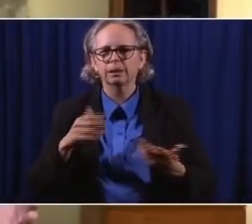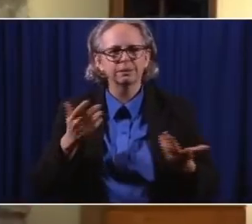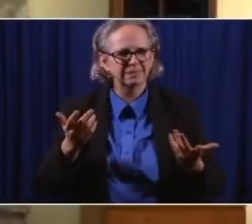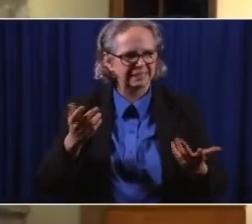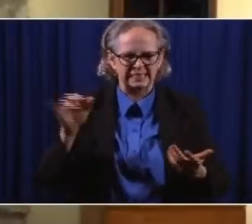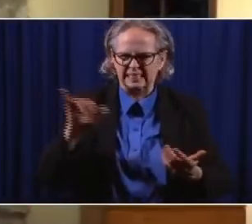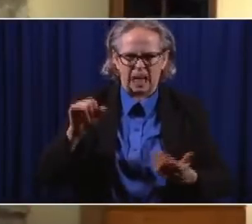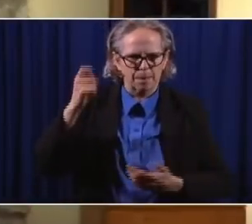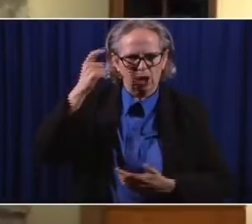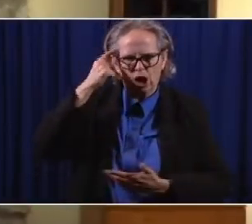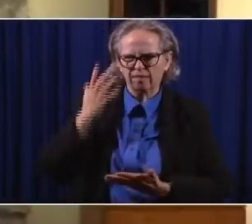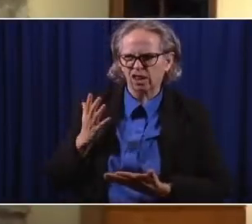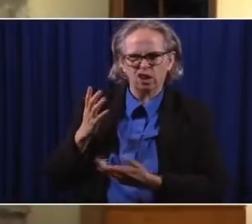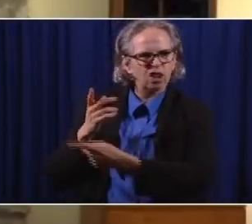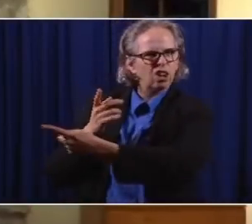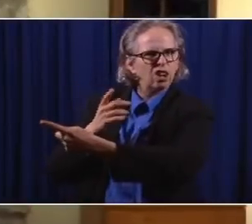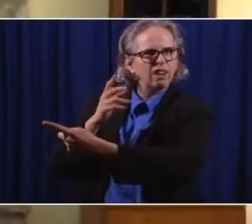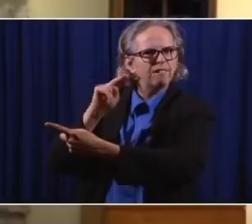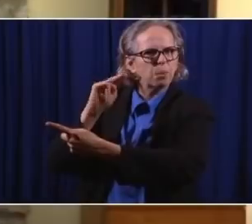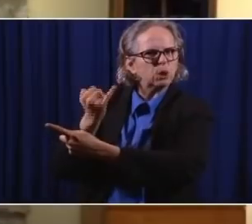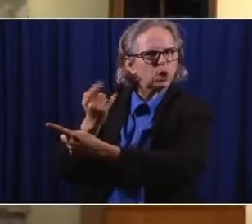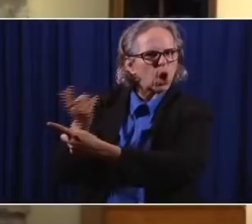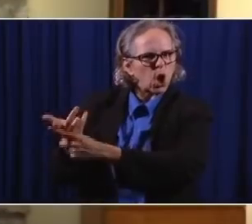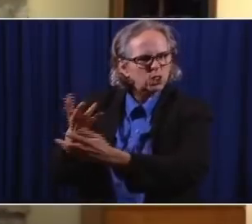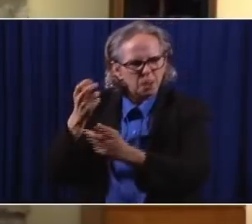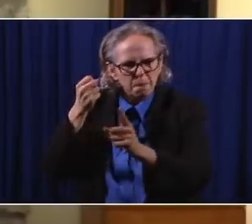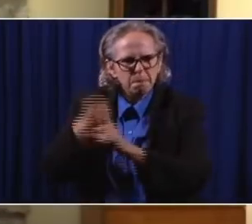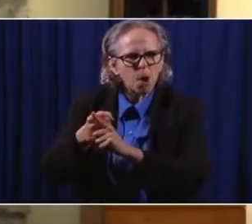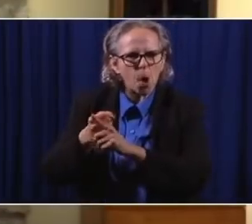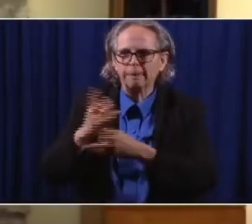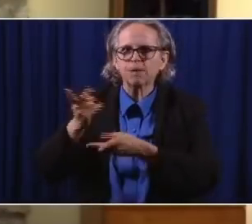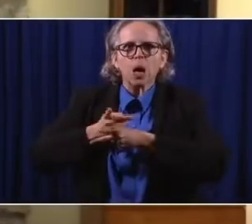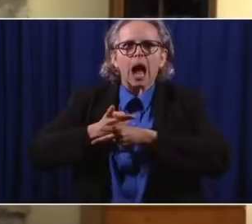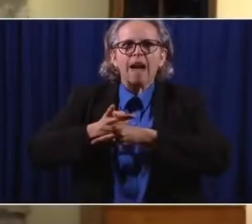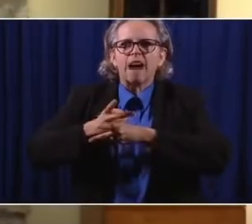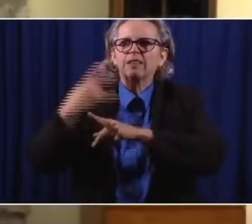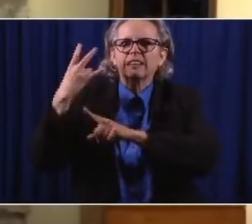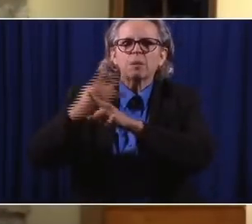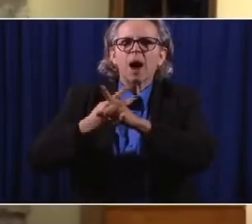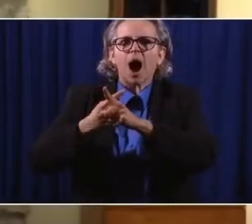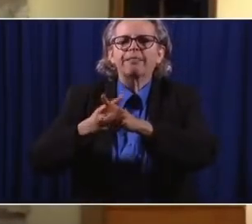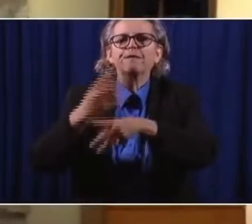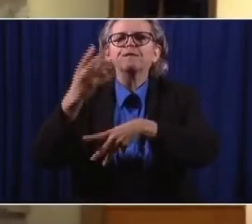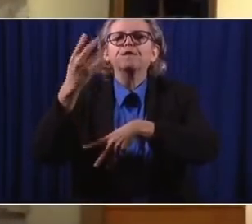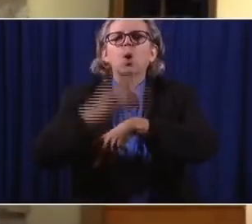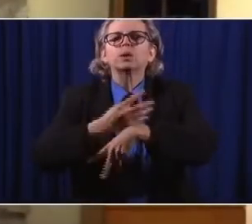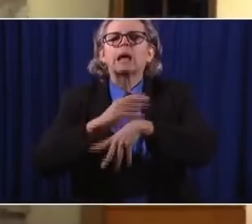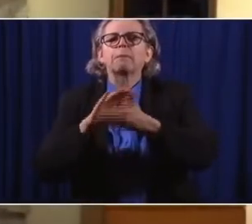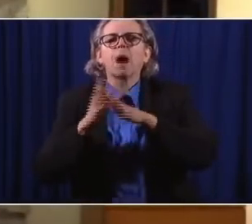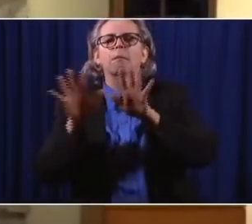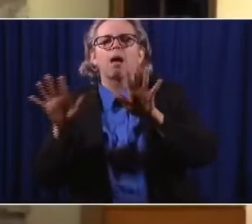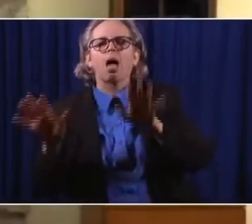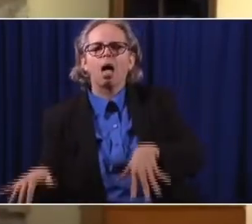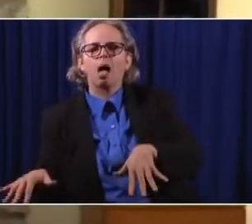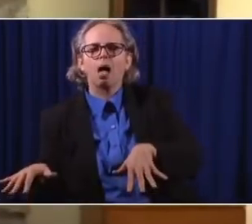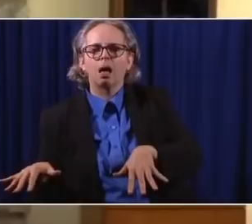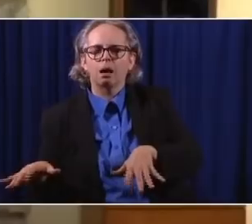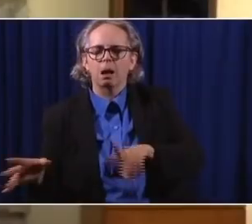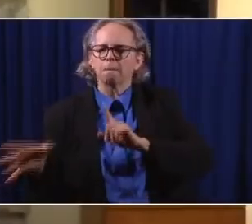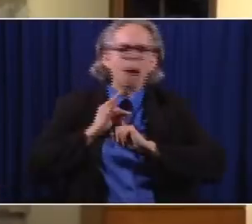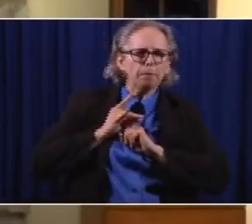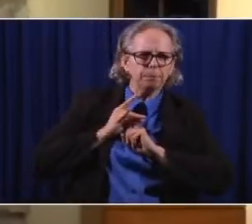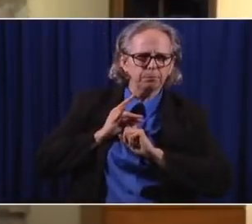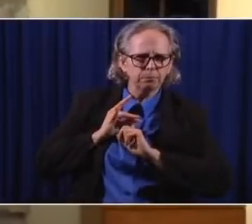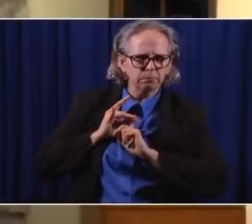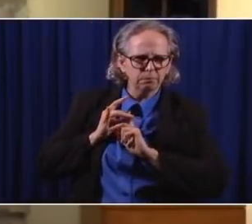for a relatively short period of time, and then boom, there it is. I want to talk about our watch